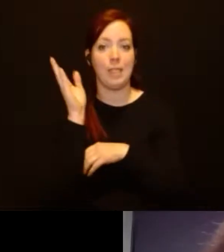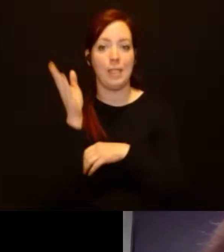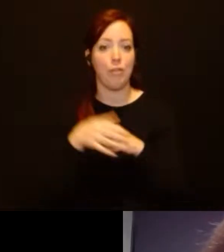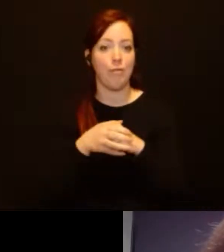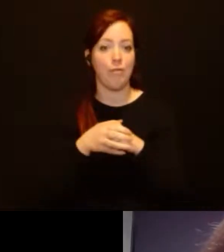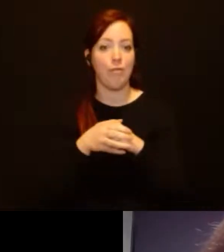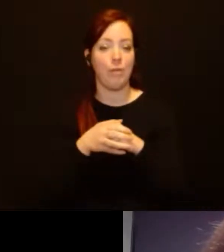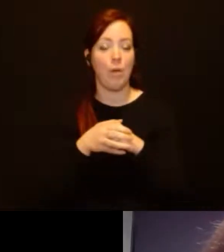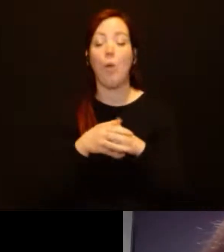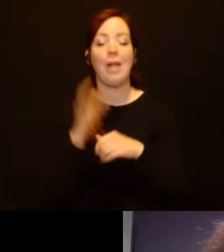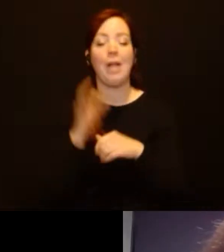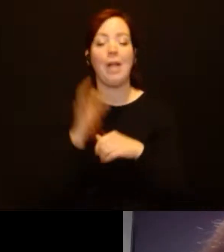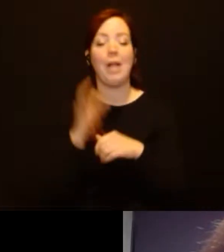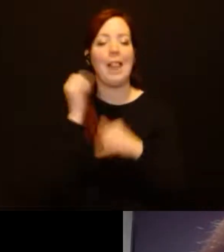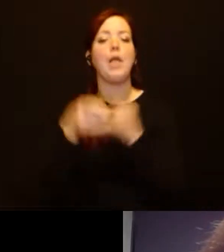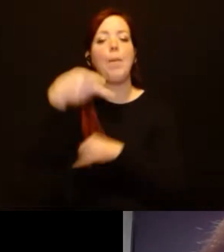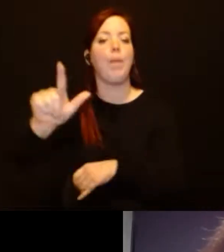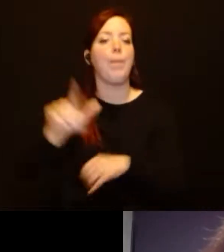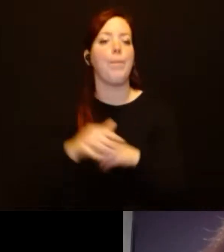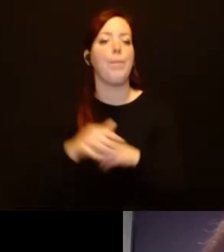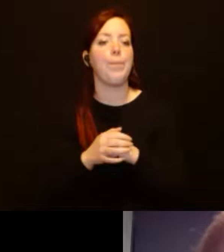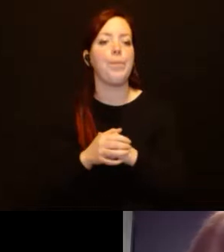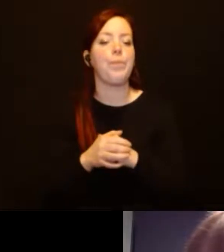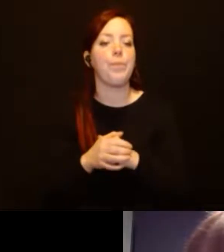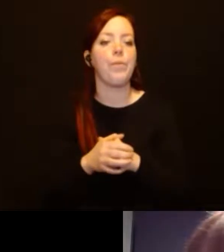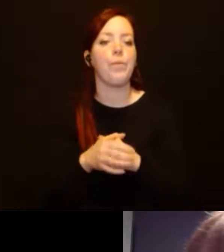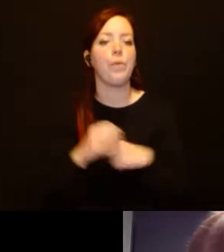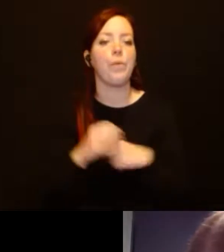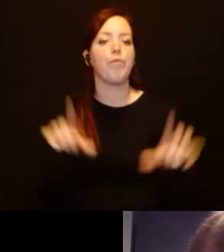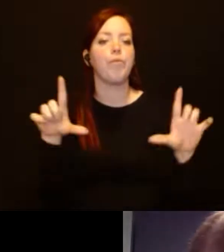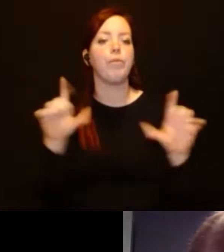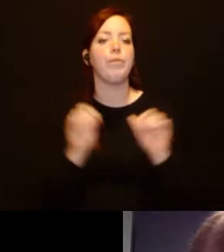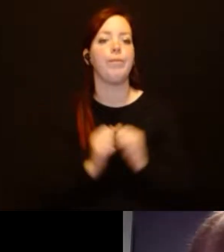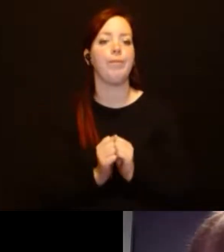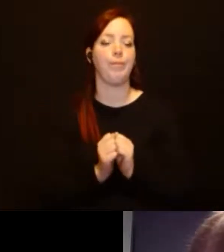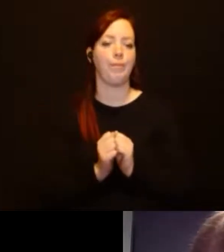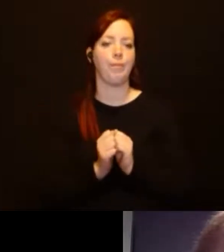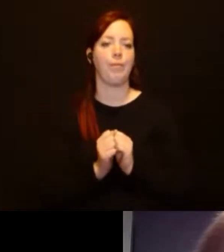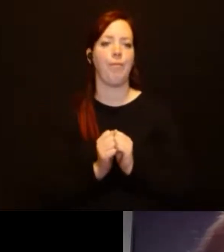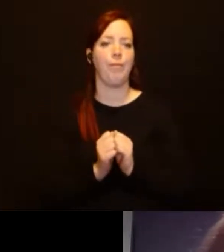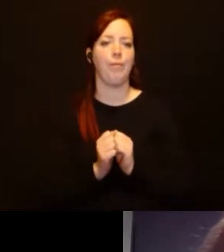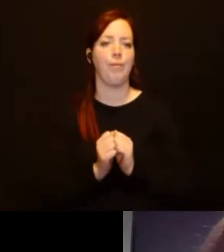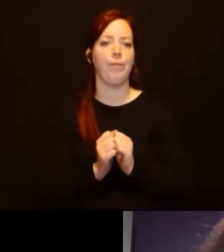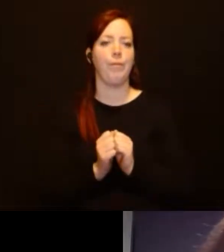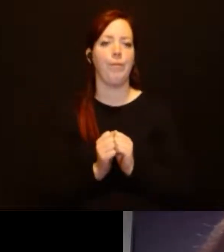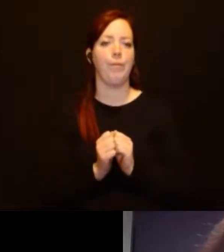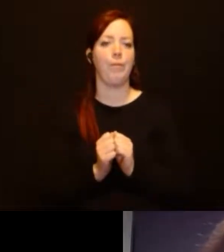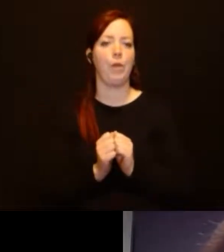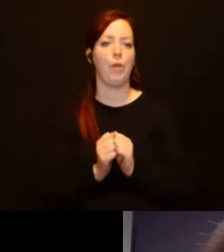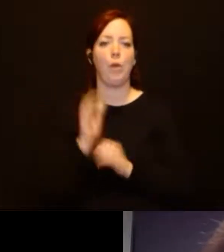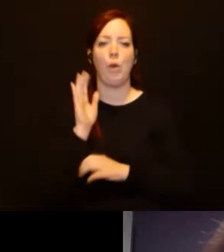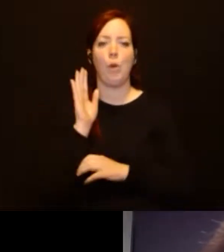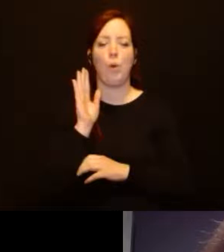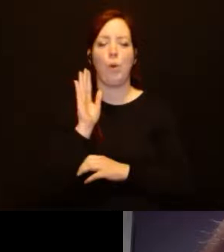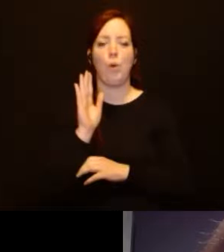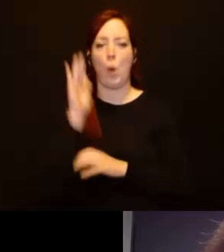poll is going to appear on the screen now, and it asks us, how would you rate your awareness level of safe